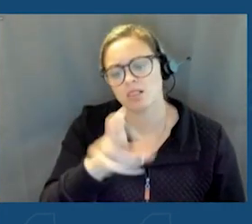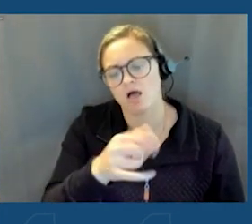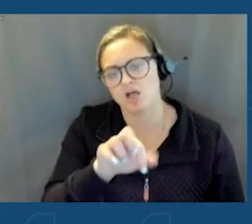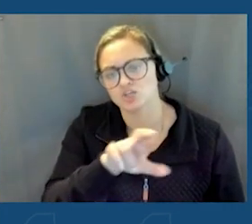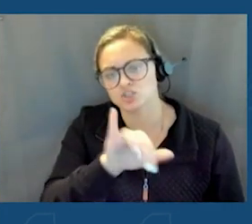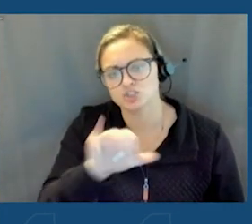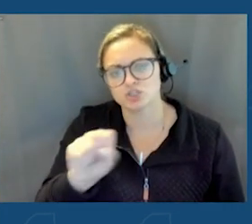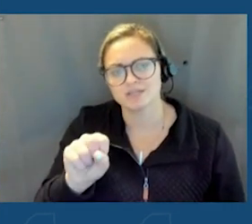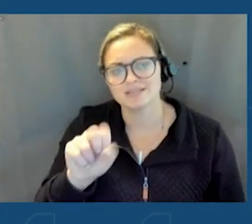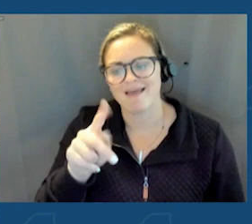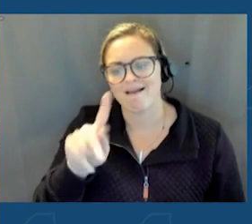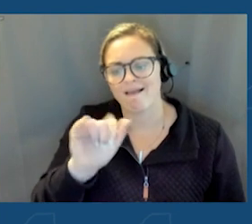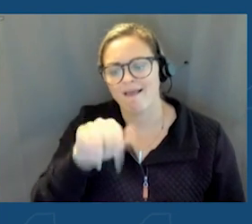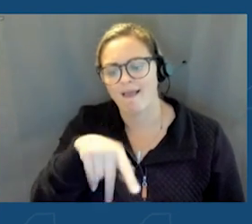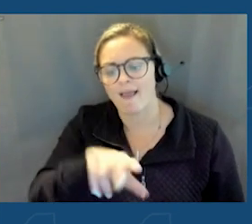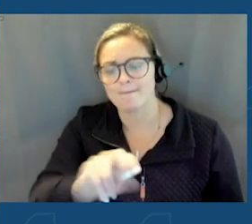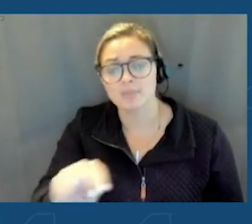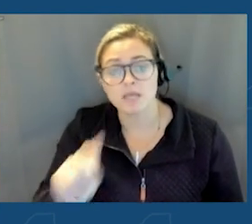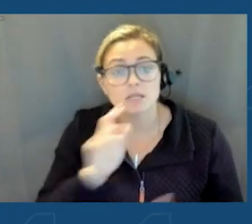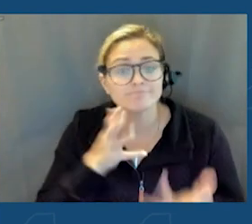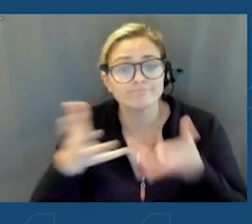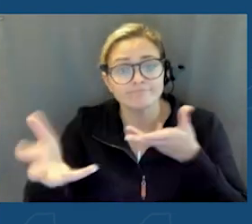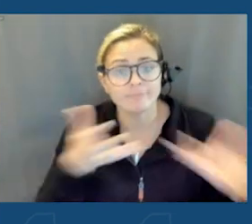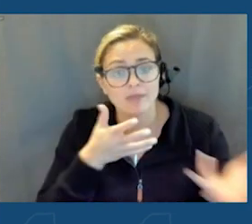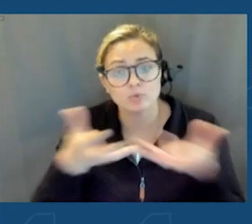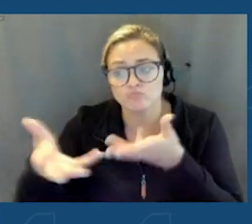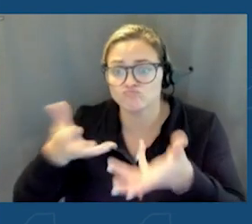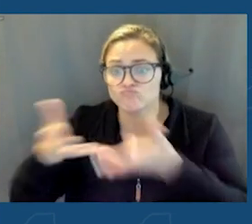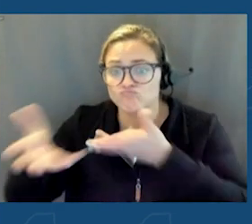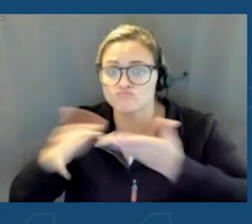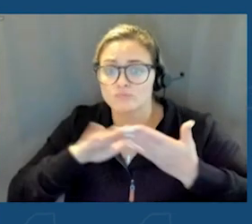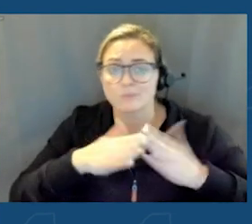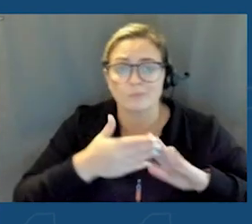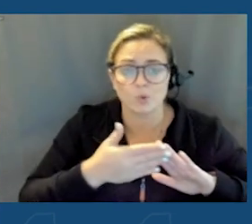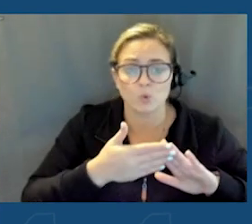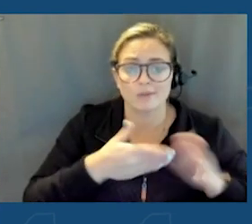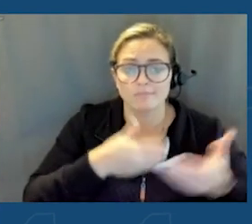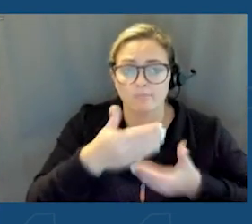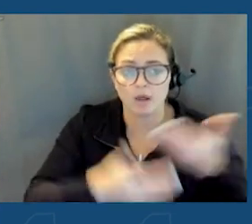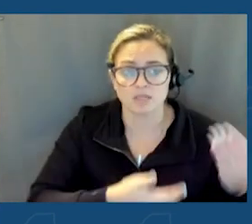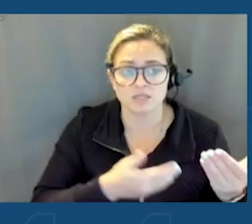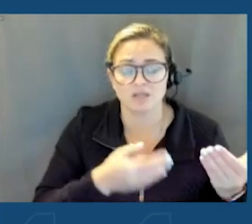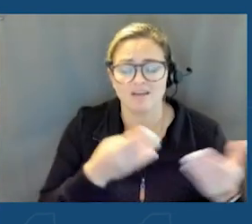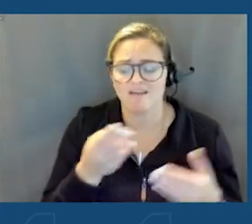about the engagement of the local communities in this process. I spent